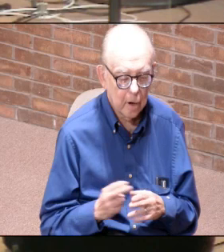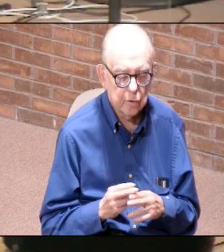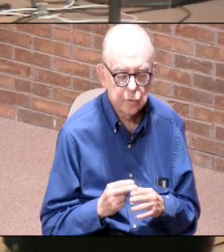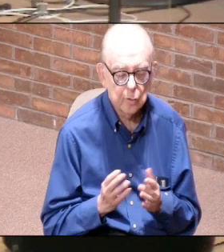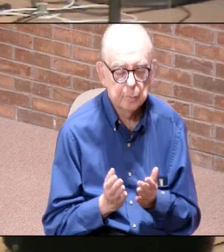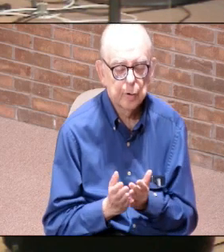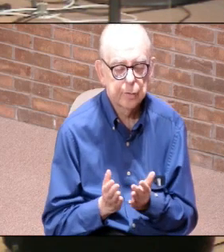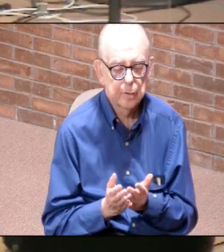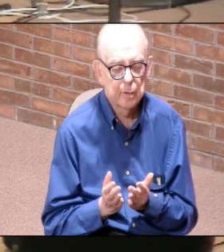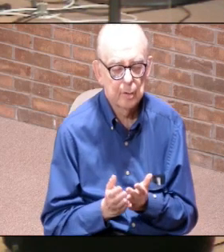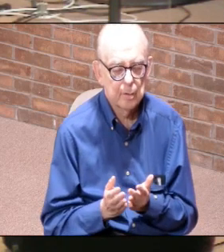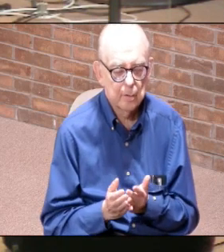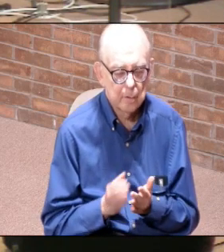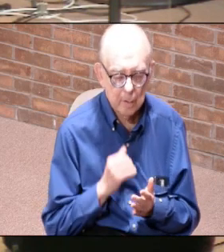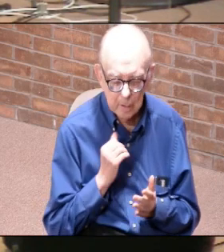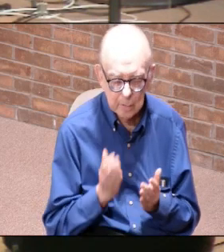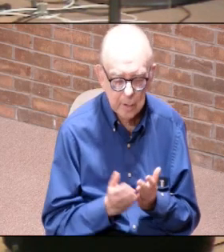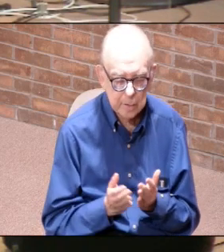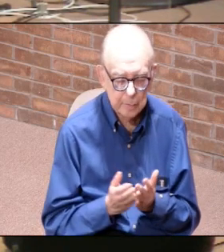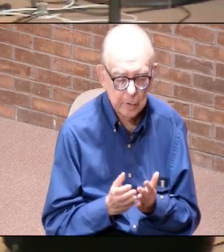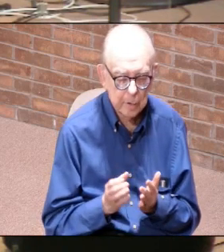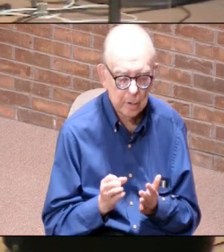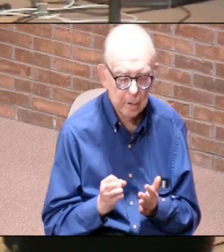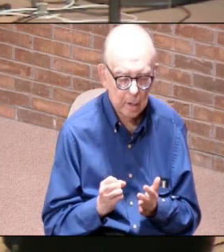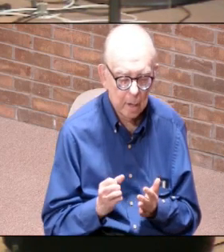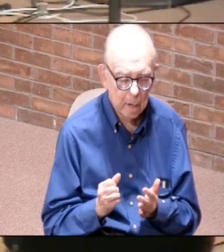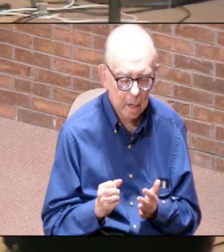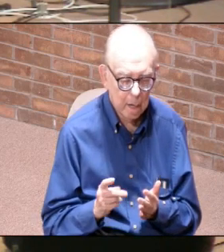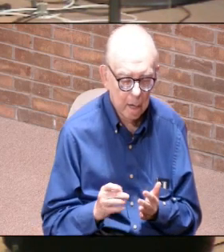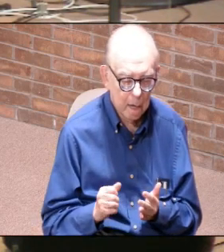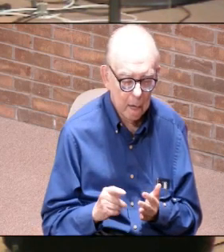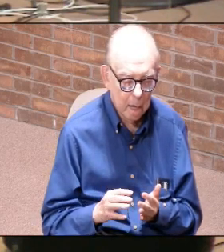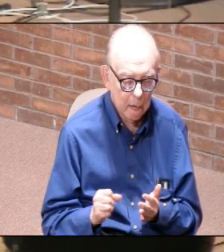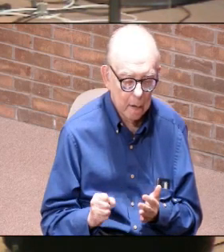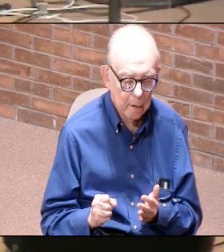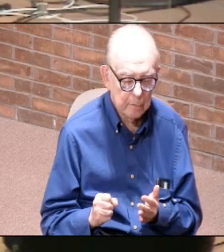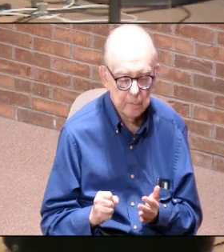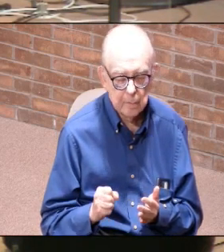books. They're not like the Book of Psalms, you know, 150 some chapters.